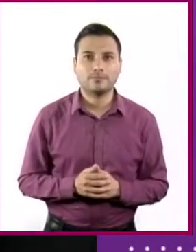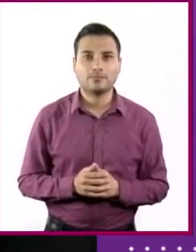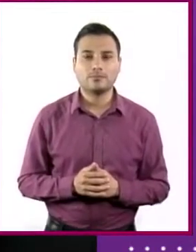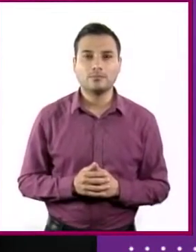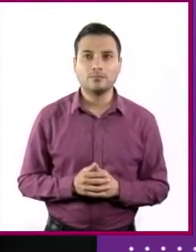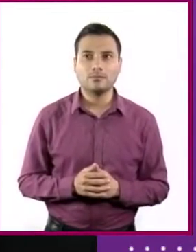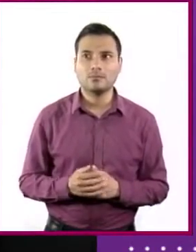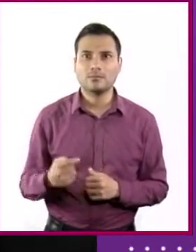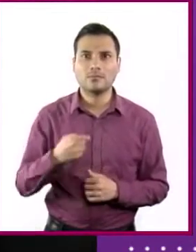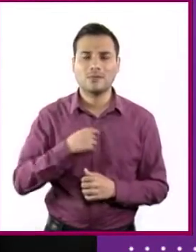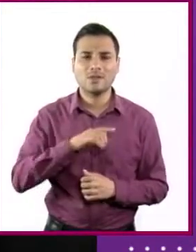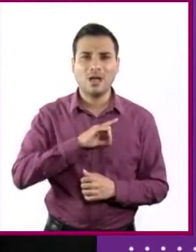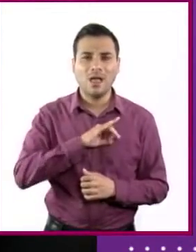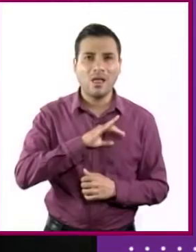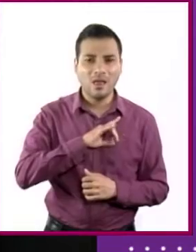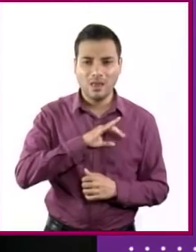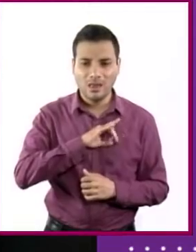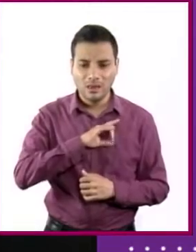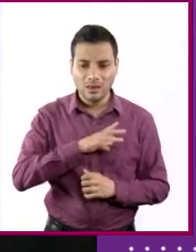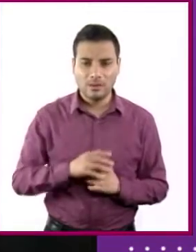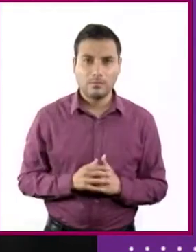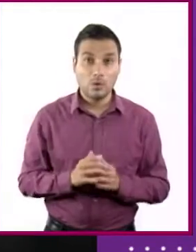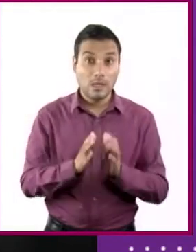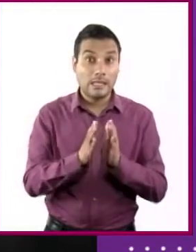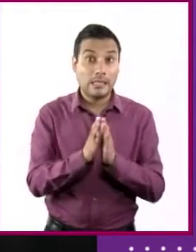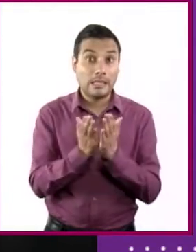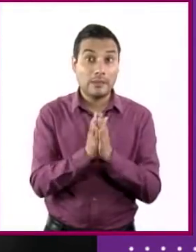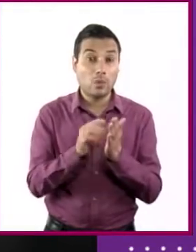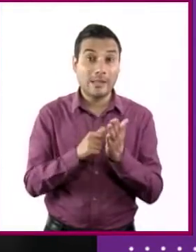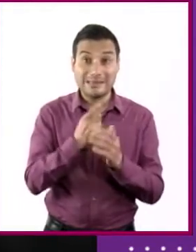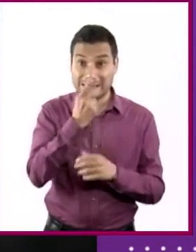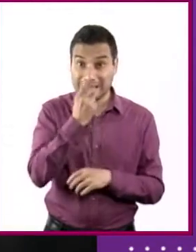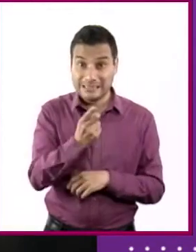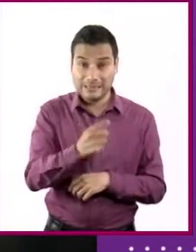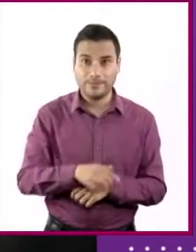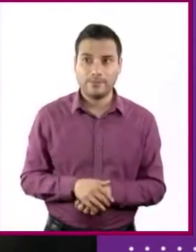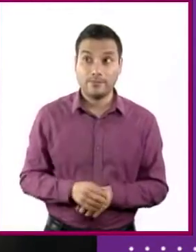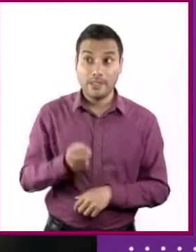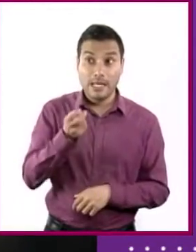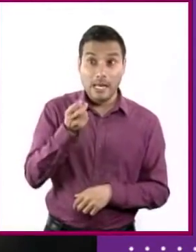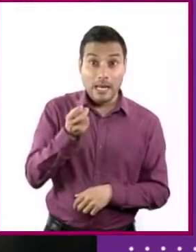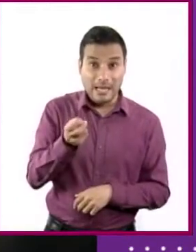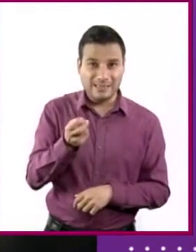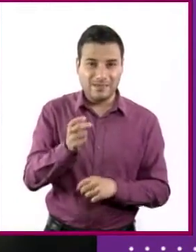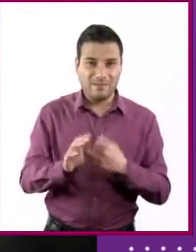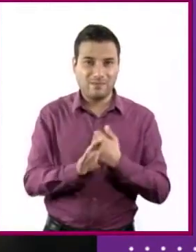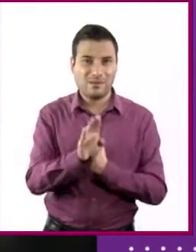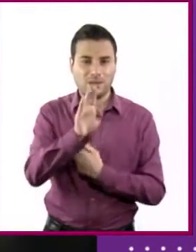I'm so scared. But if the book is right, this ghost can sing.